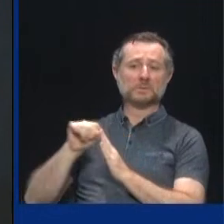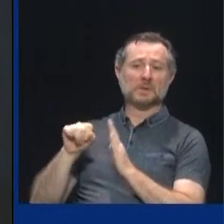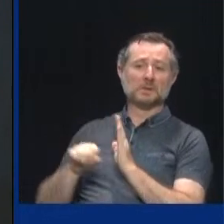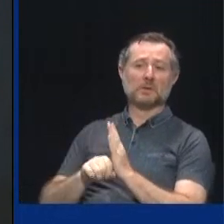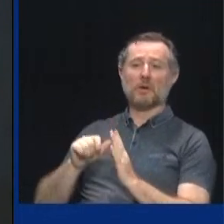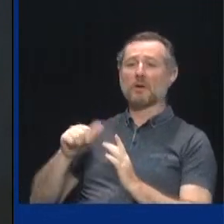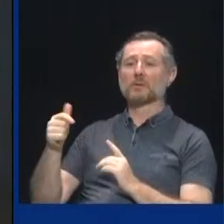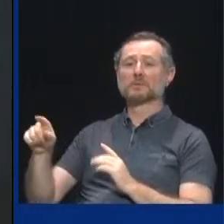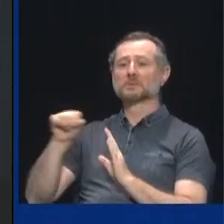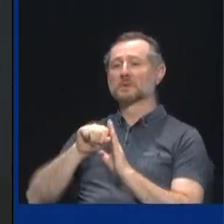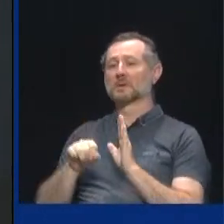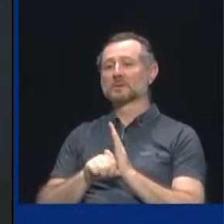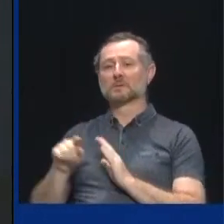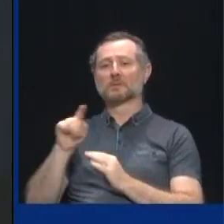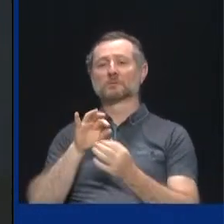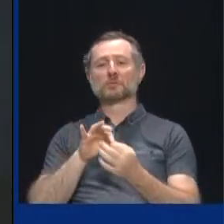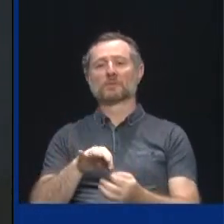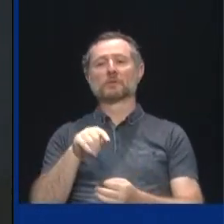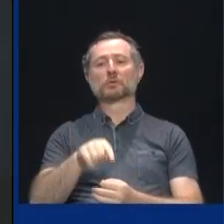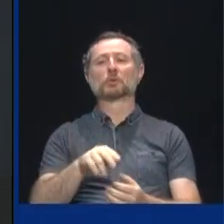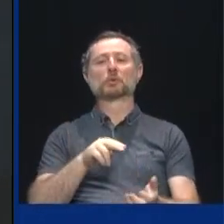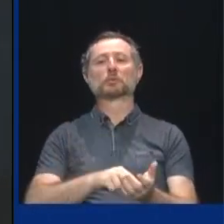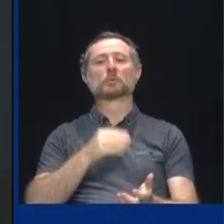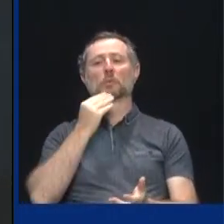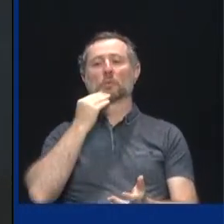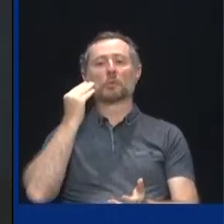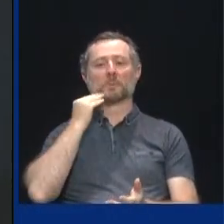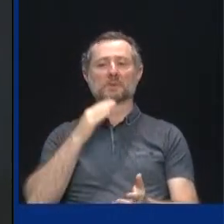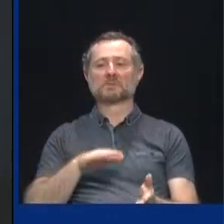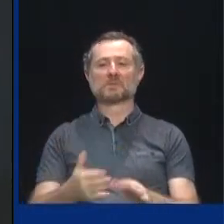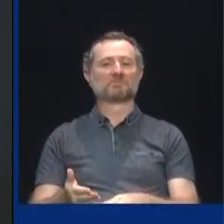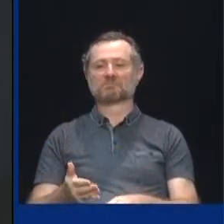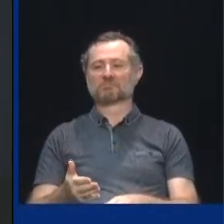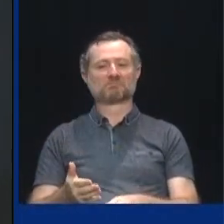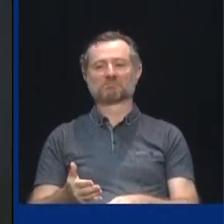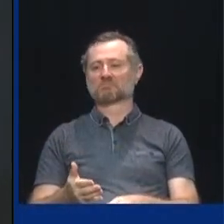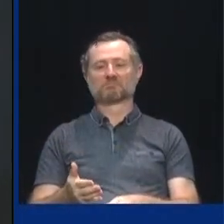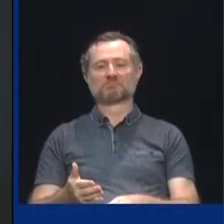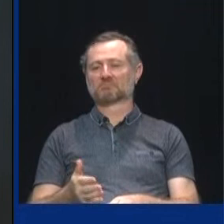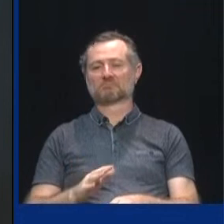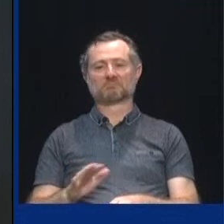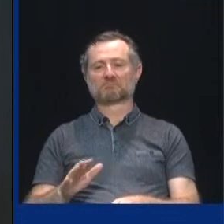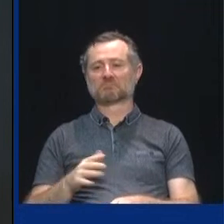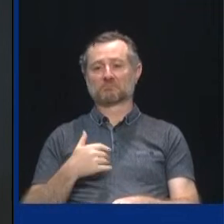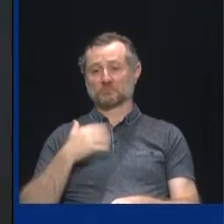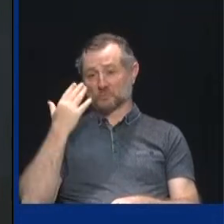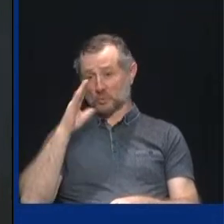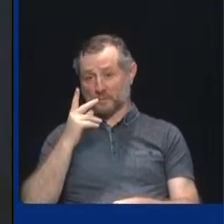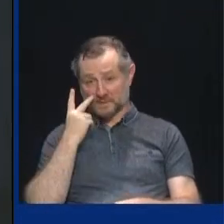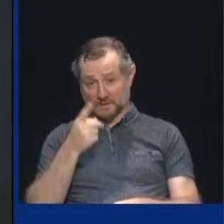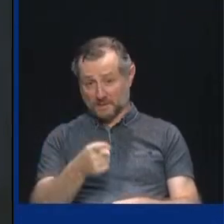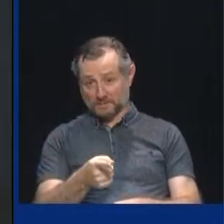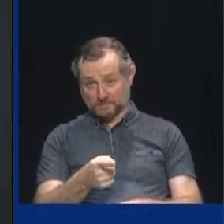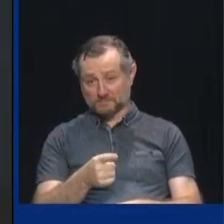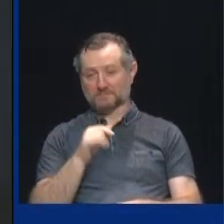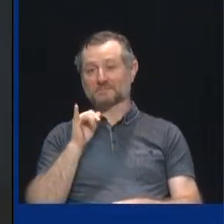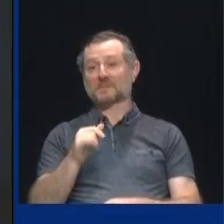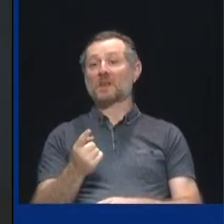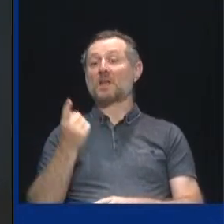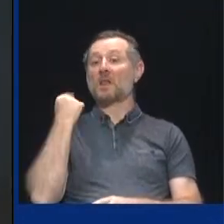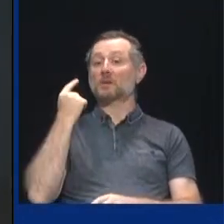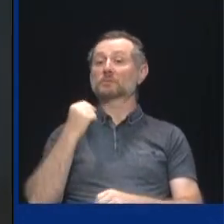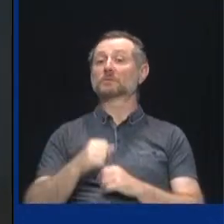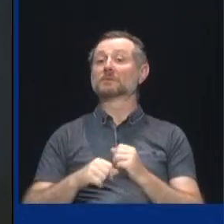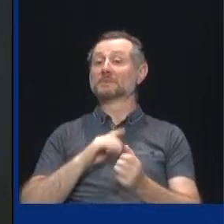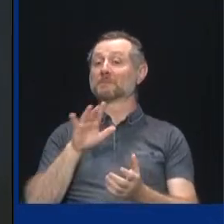for nursing home deaths. I don't know if you caught this, but last year in the middle of the